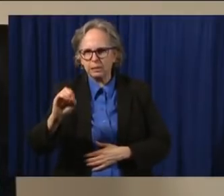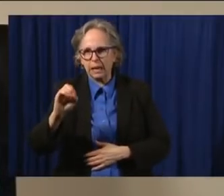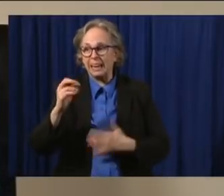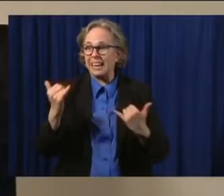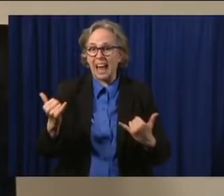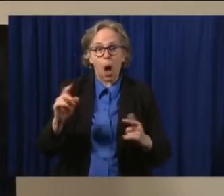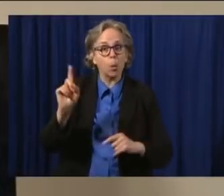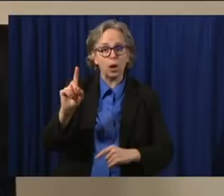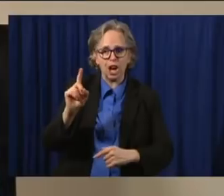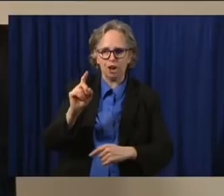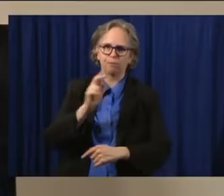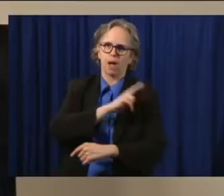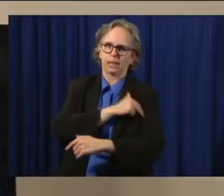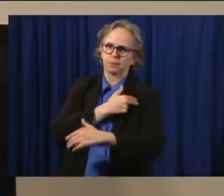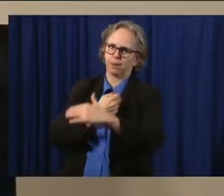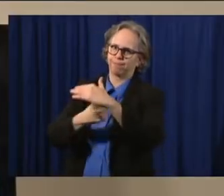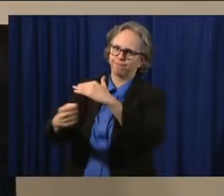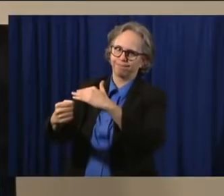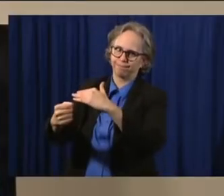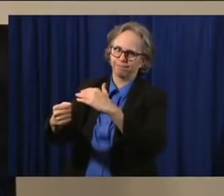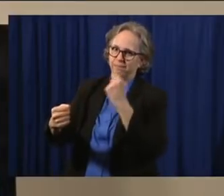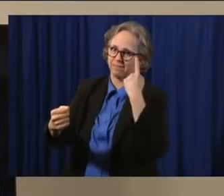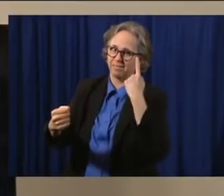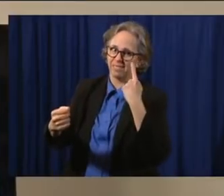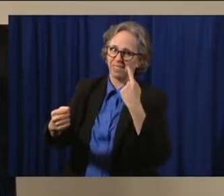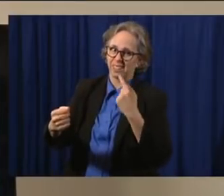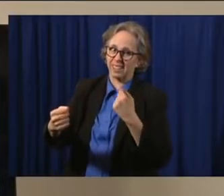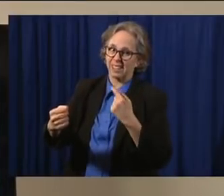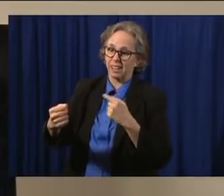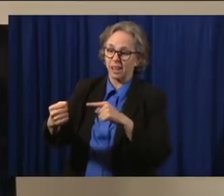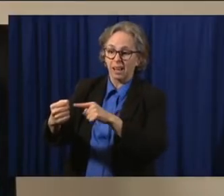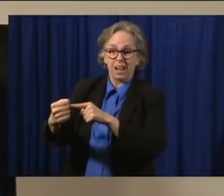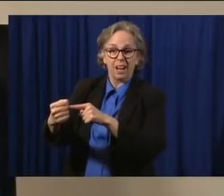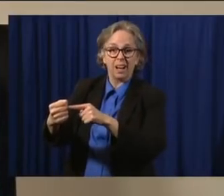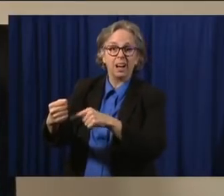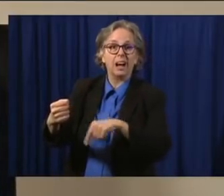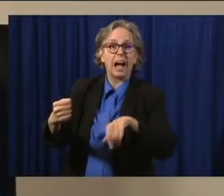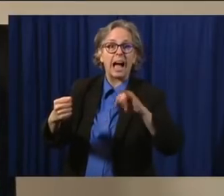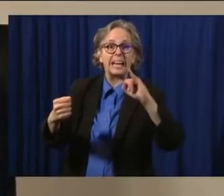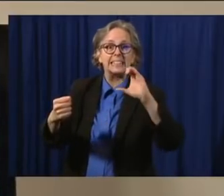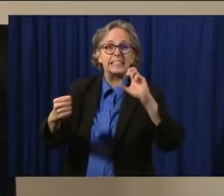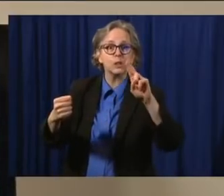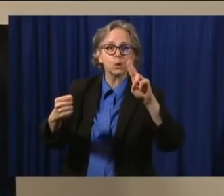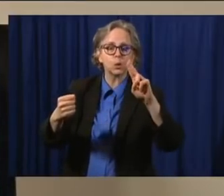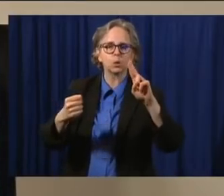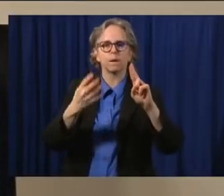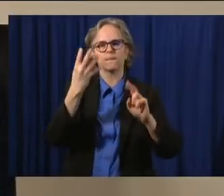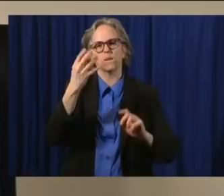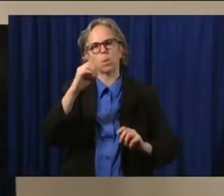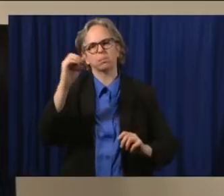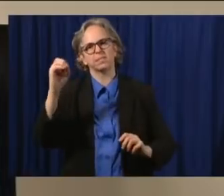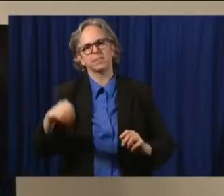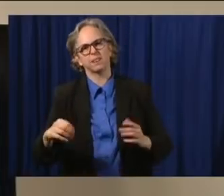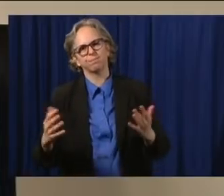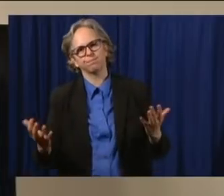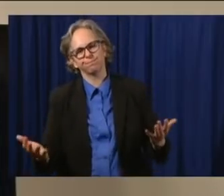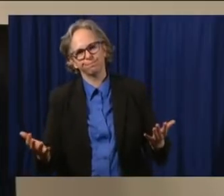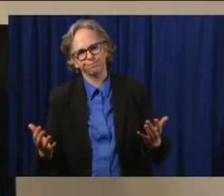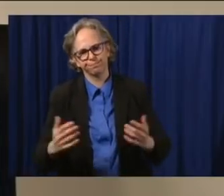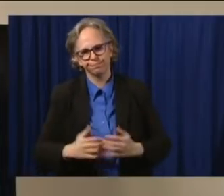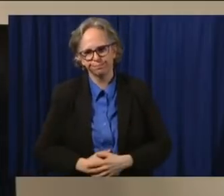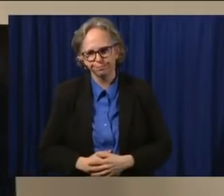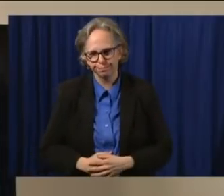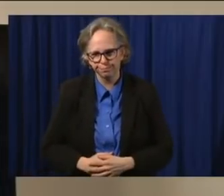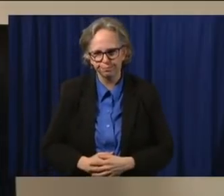4% an ICU visit. We know that we are staying relatively stable